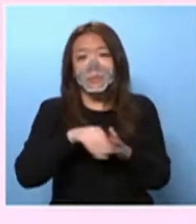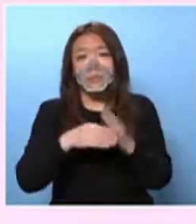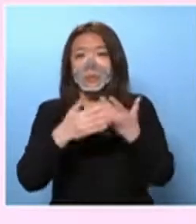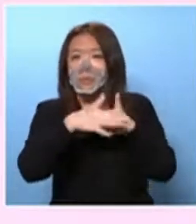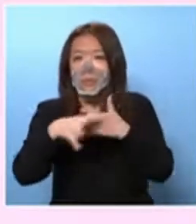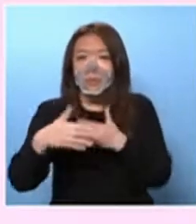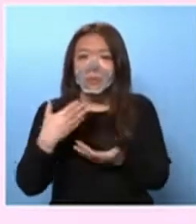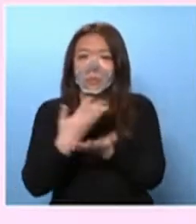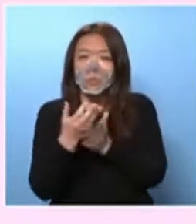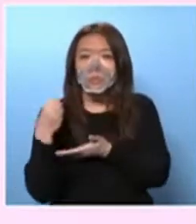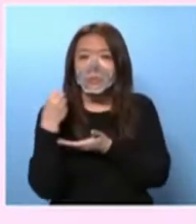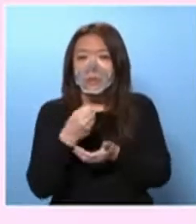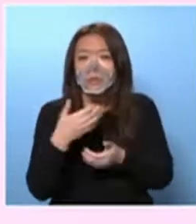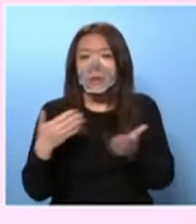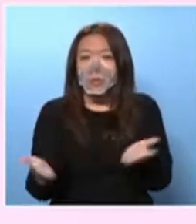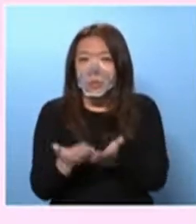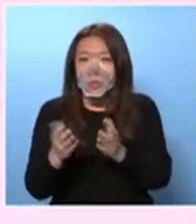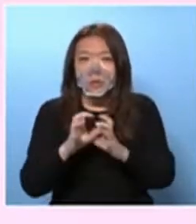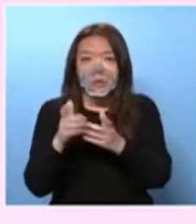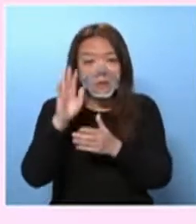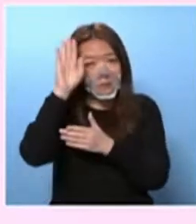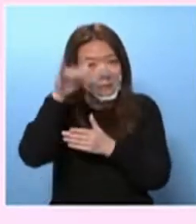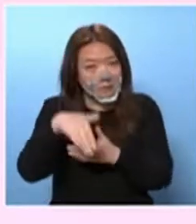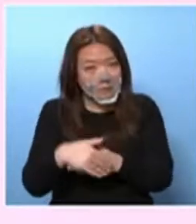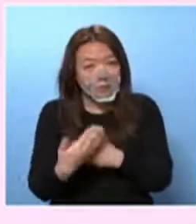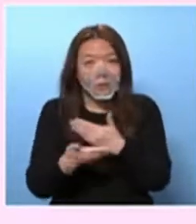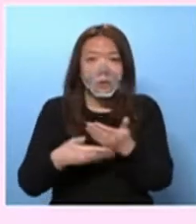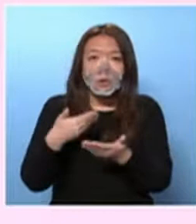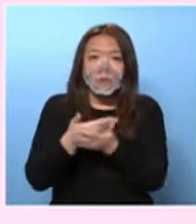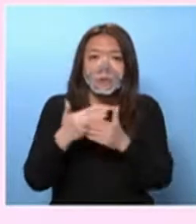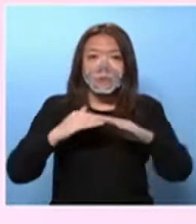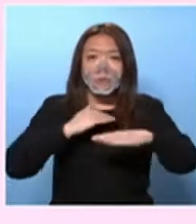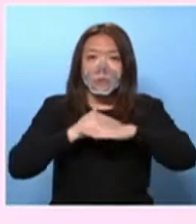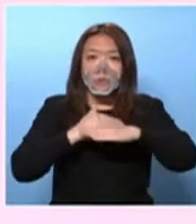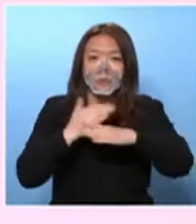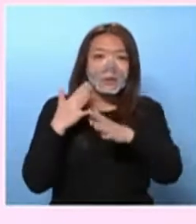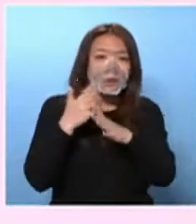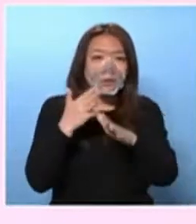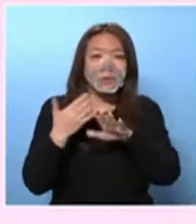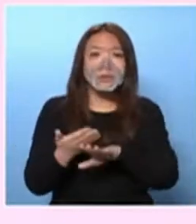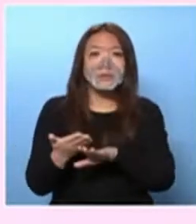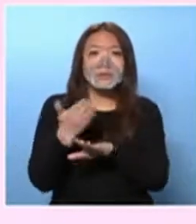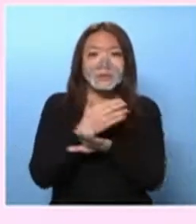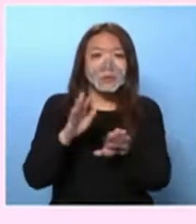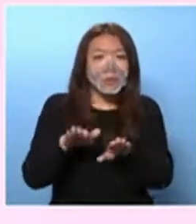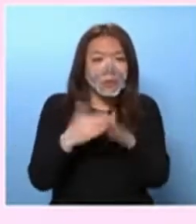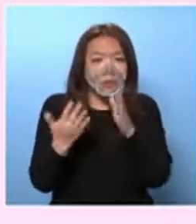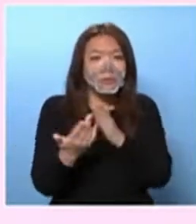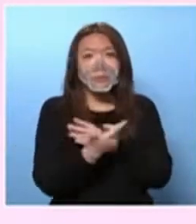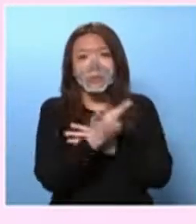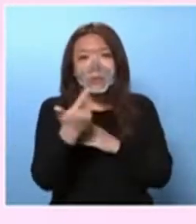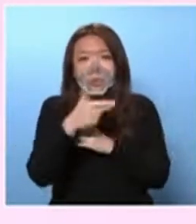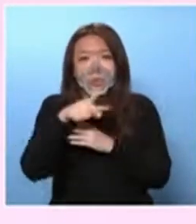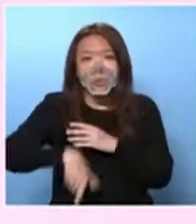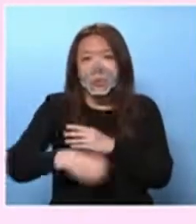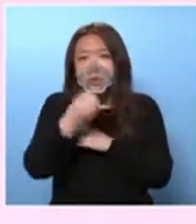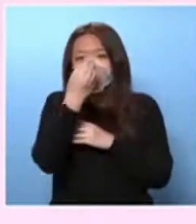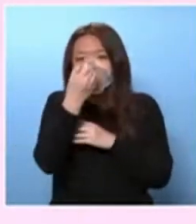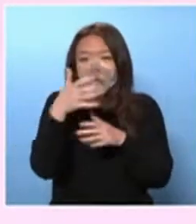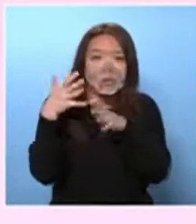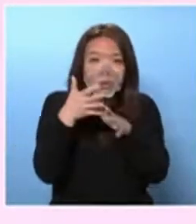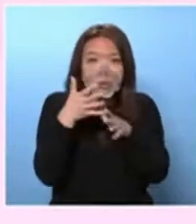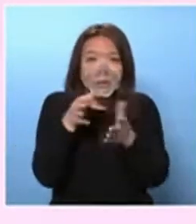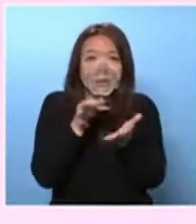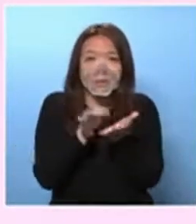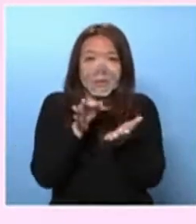direct financial subsidy to the trade, it also encourages the trade to explore more local tour itineraries before resumption